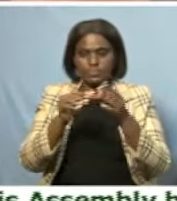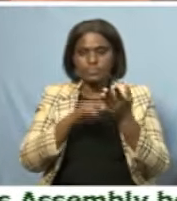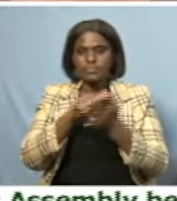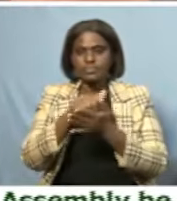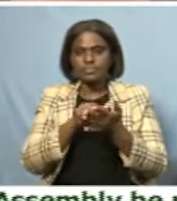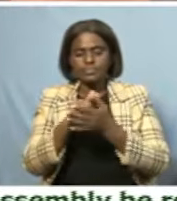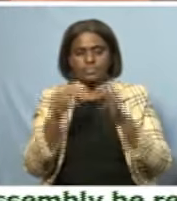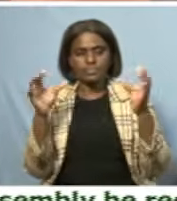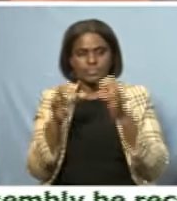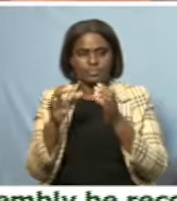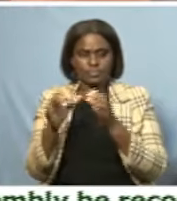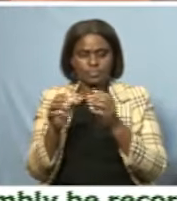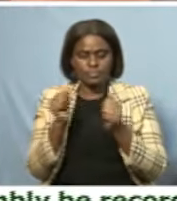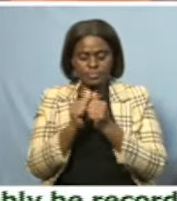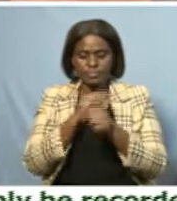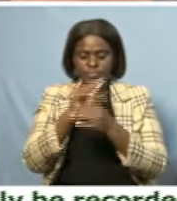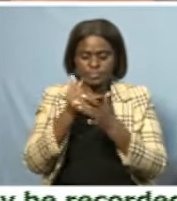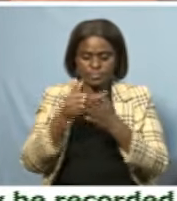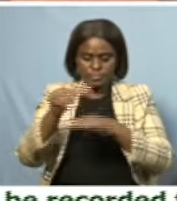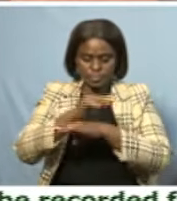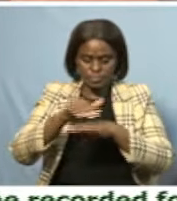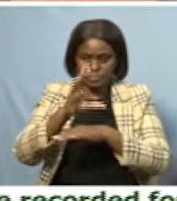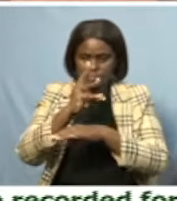vulnerable communities, with over